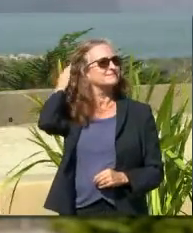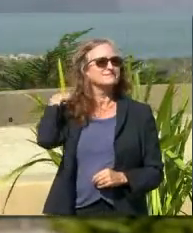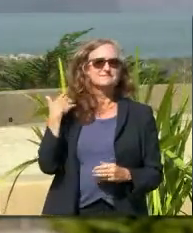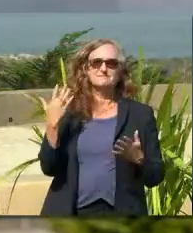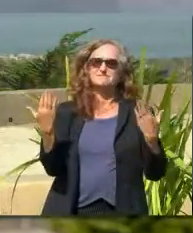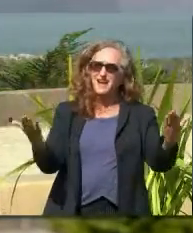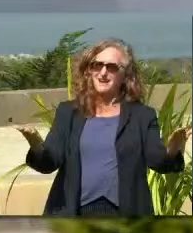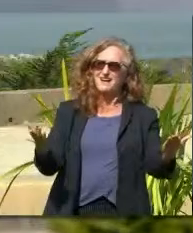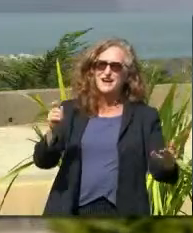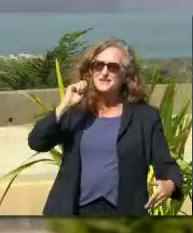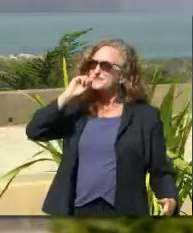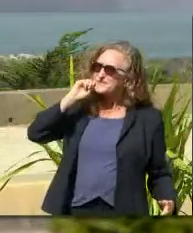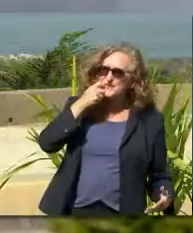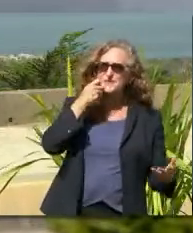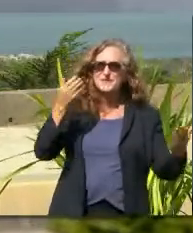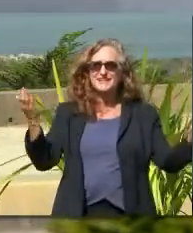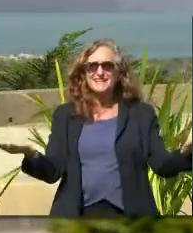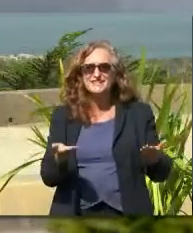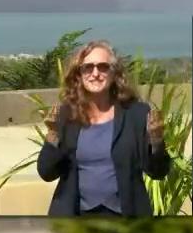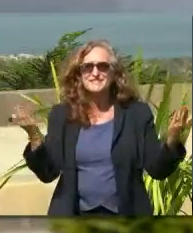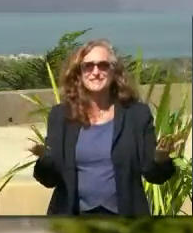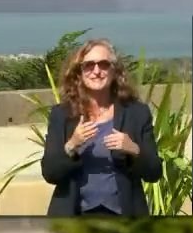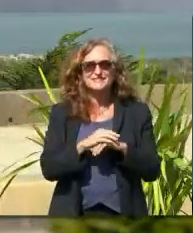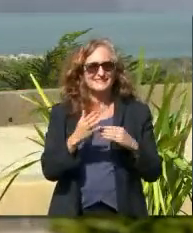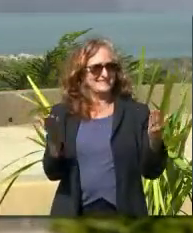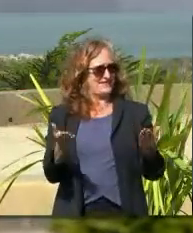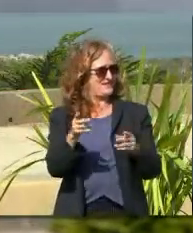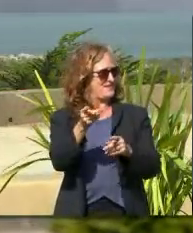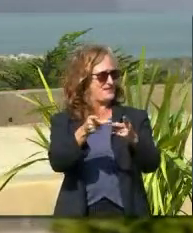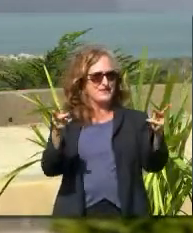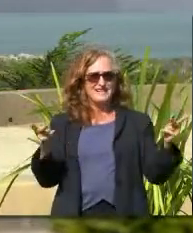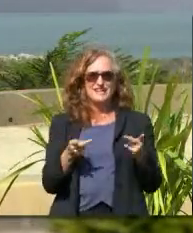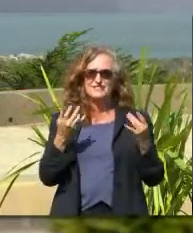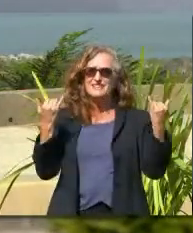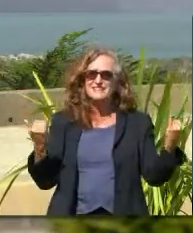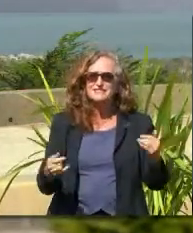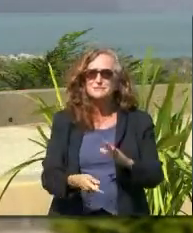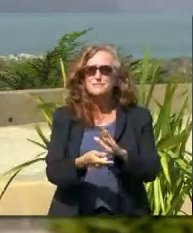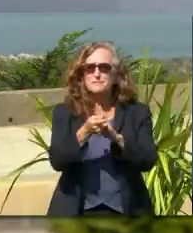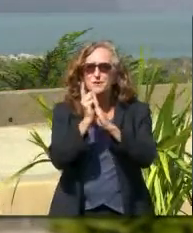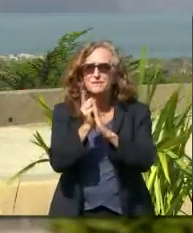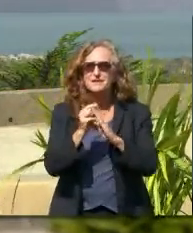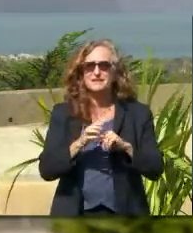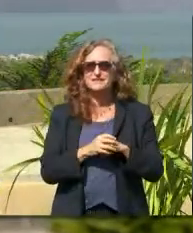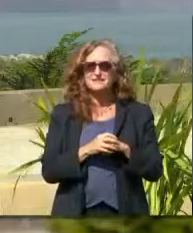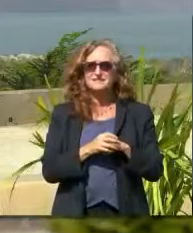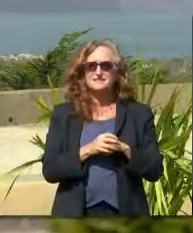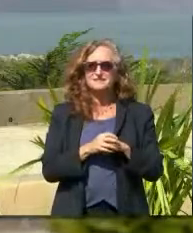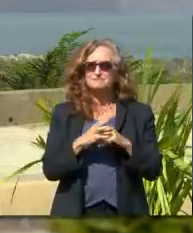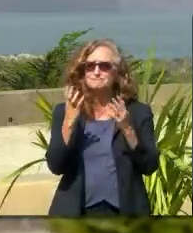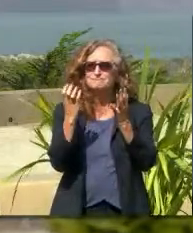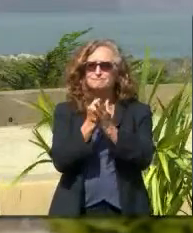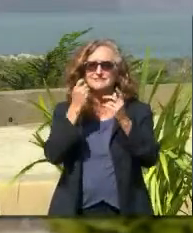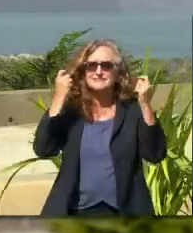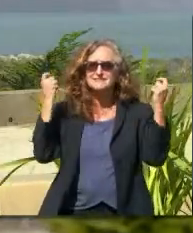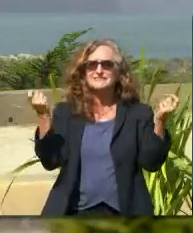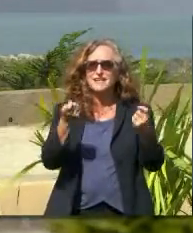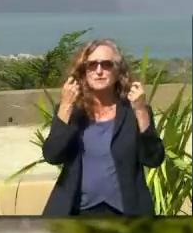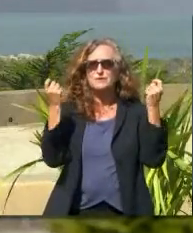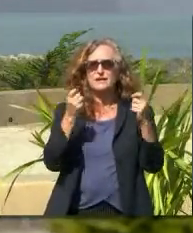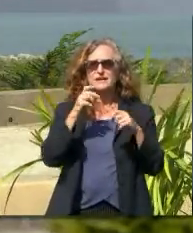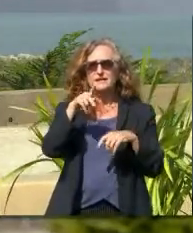How cool is this to be at this location at this time to really celebrate the Pacific